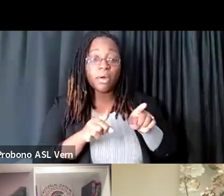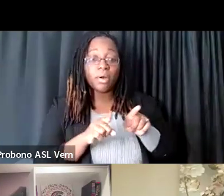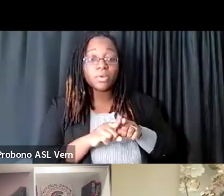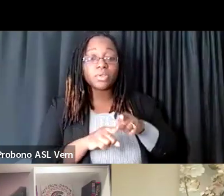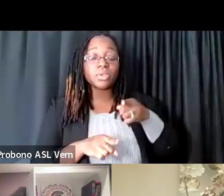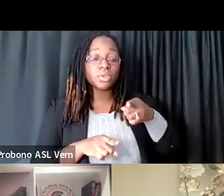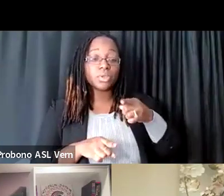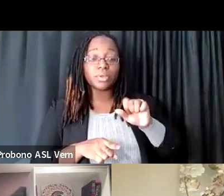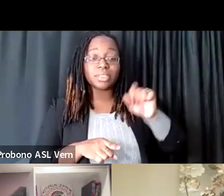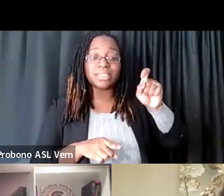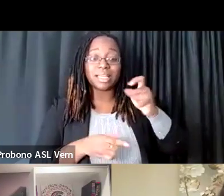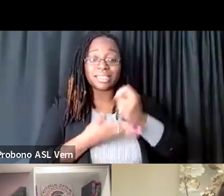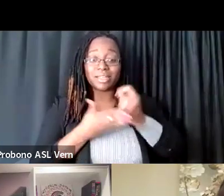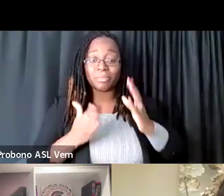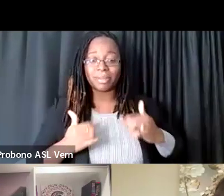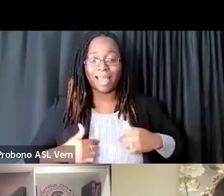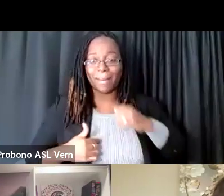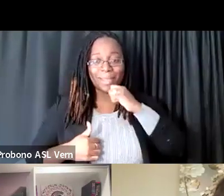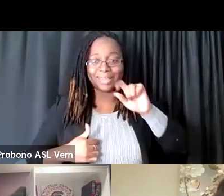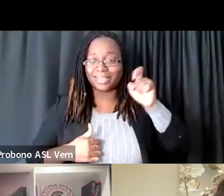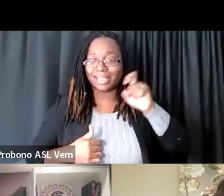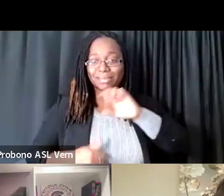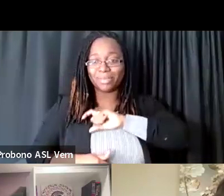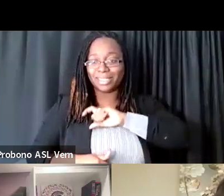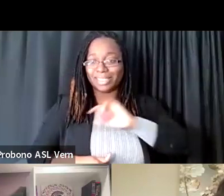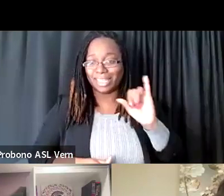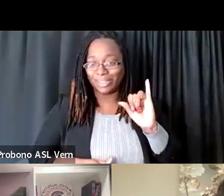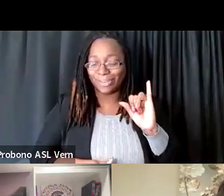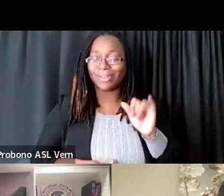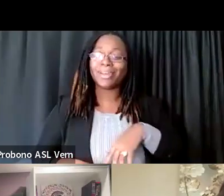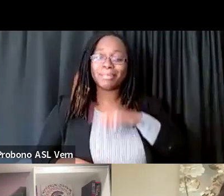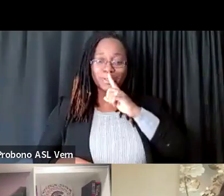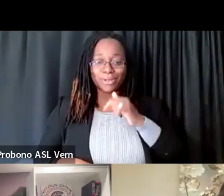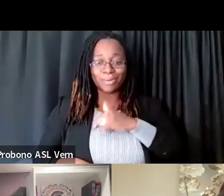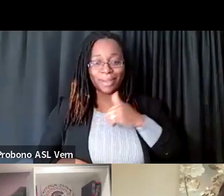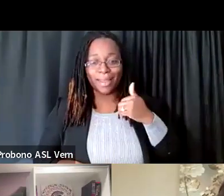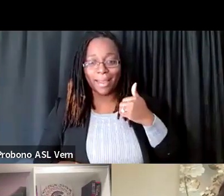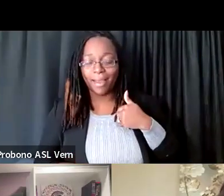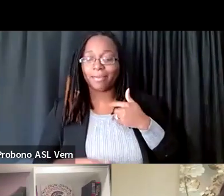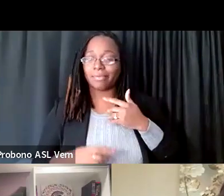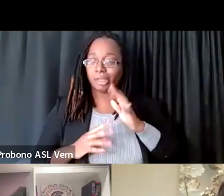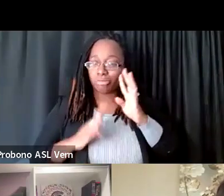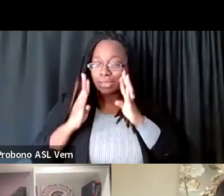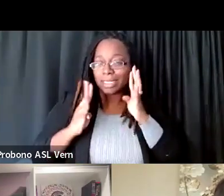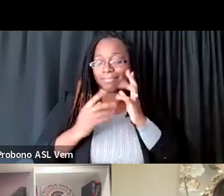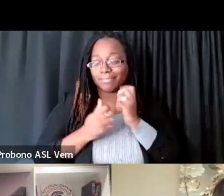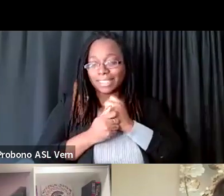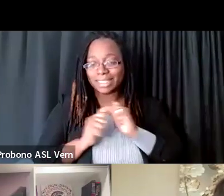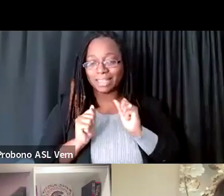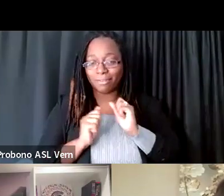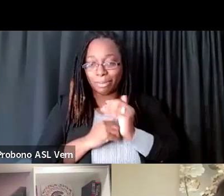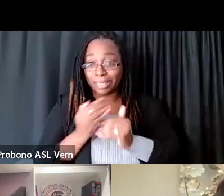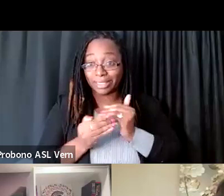therapist, I'm not the sex police either, right? I'm there to help ensure that we have a creative, safe process. But when you get those directors who really